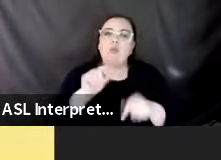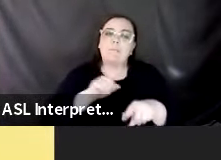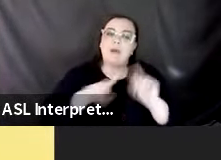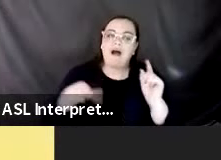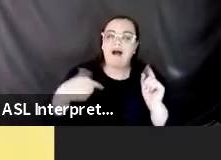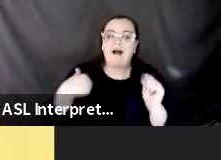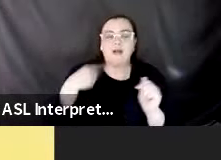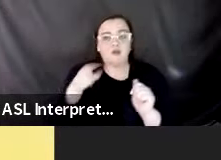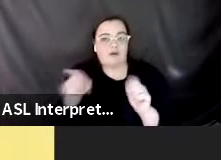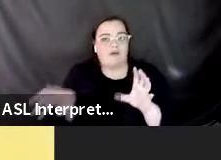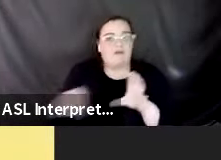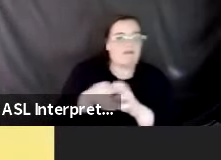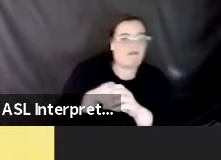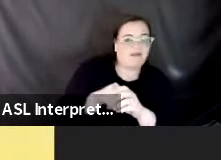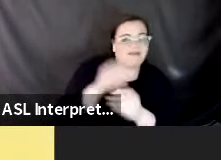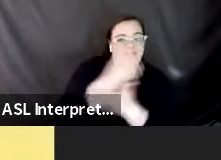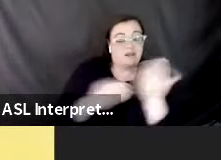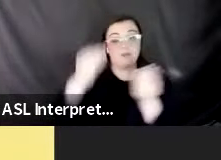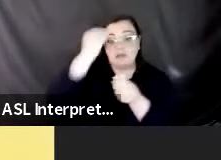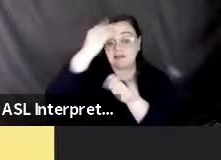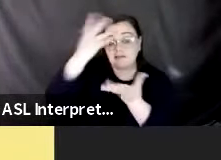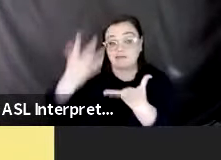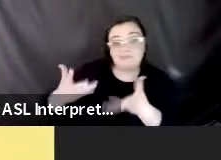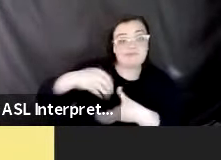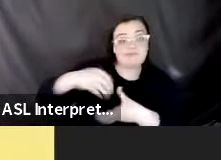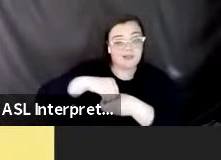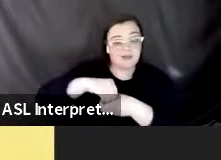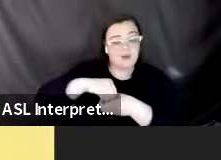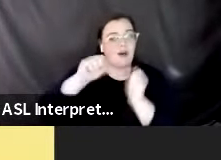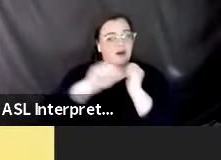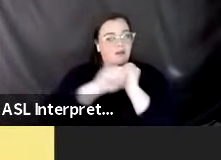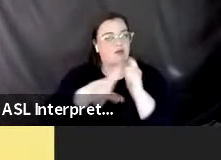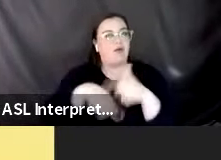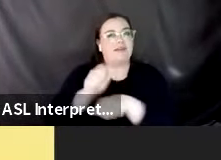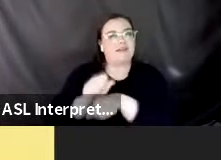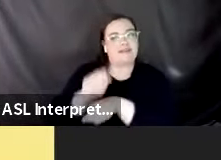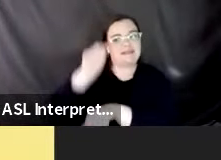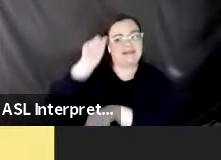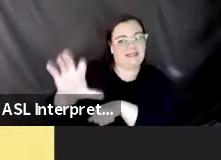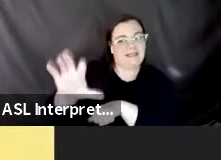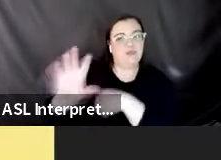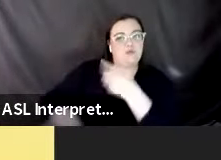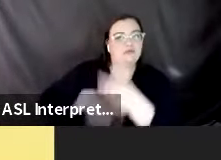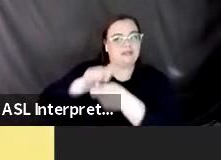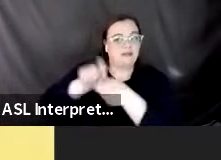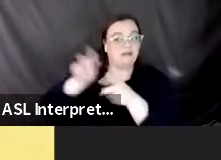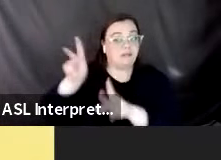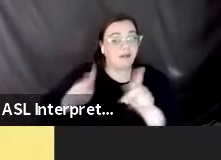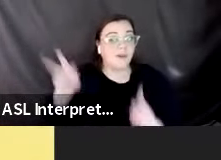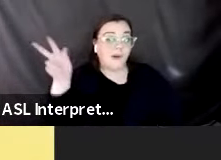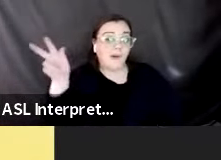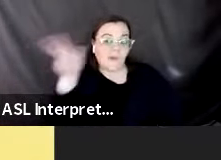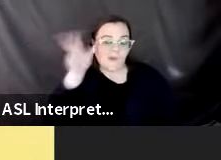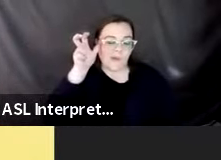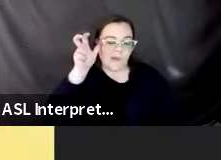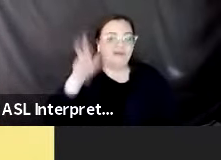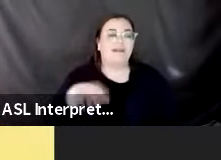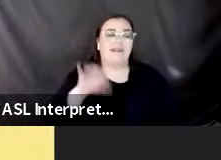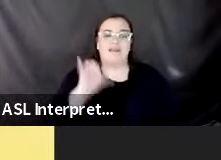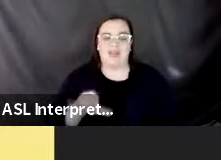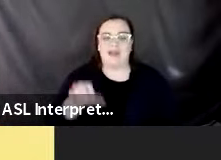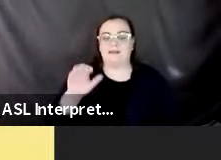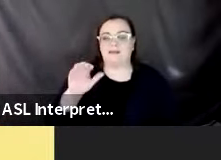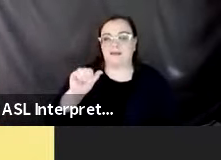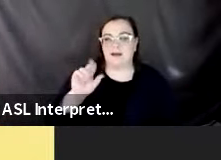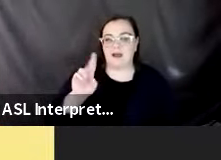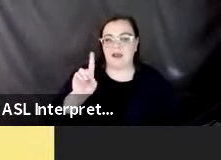of information into a recorded commercial and sends out to specific people. And that's the dynamic audio waiver.